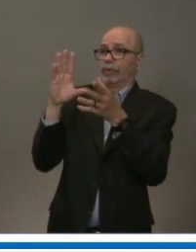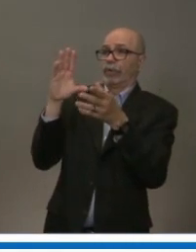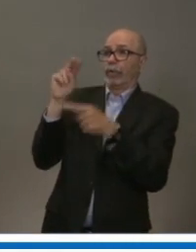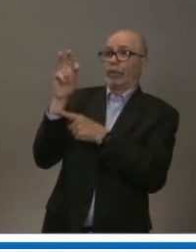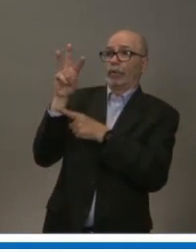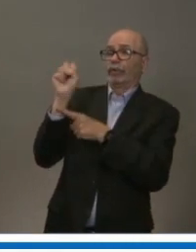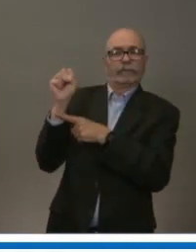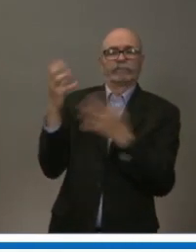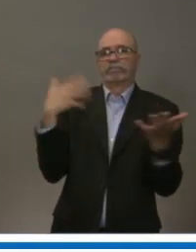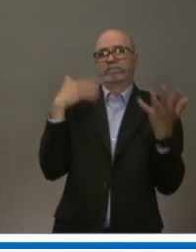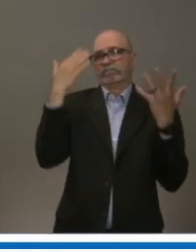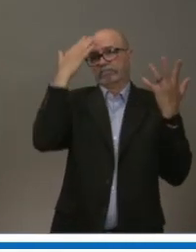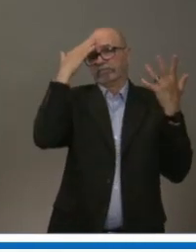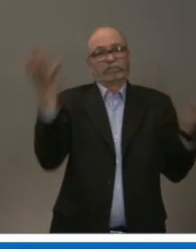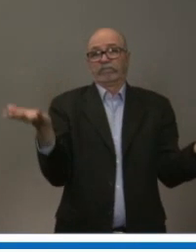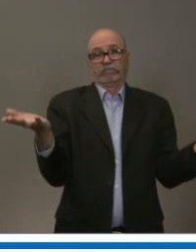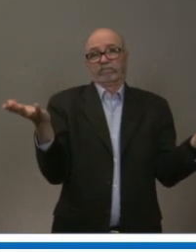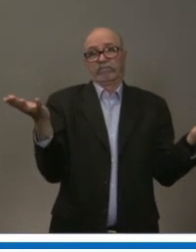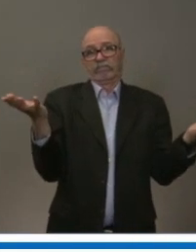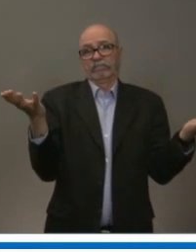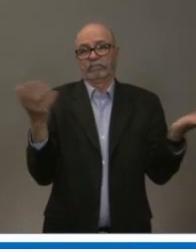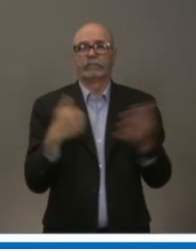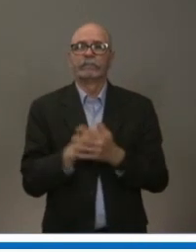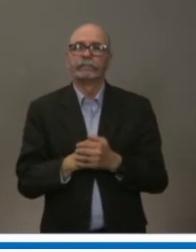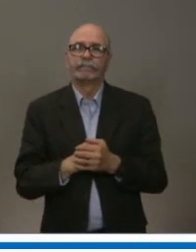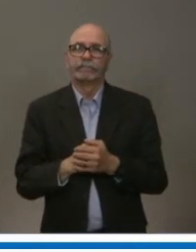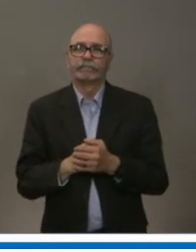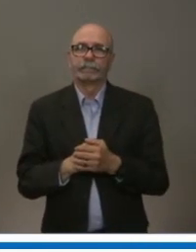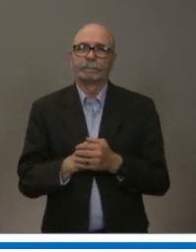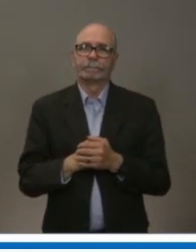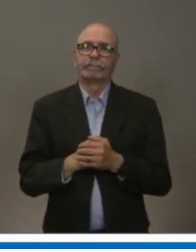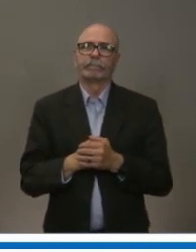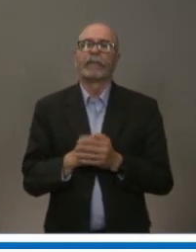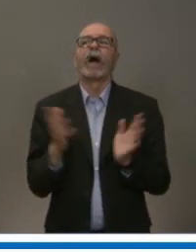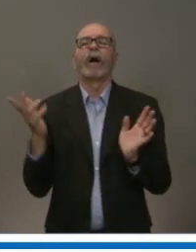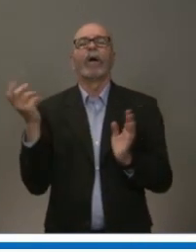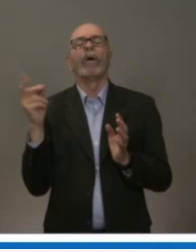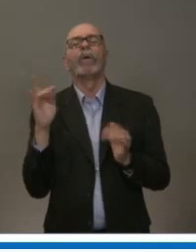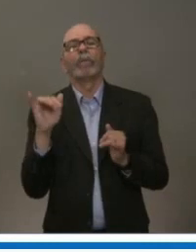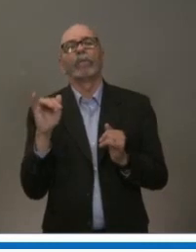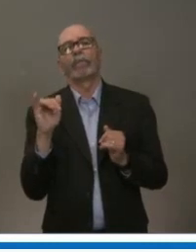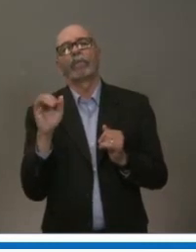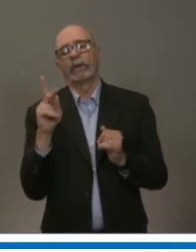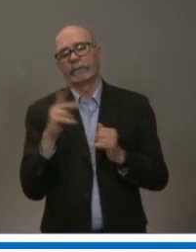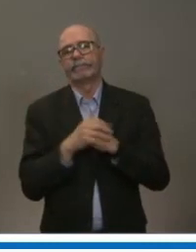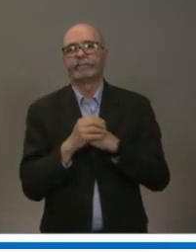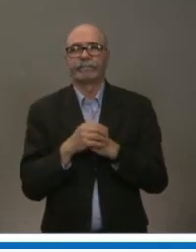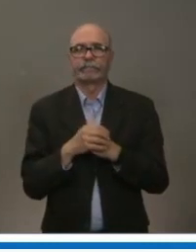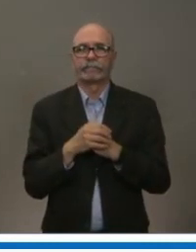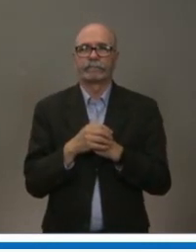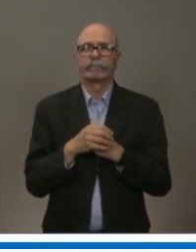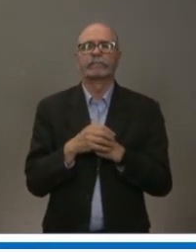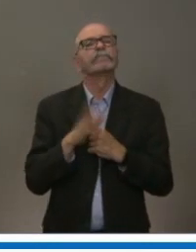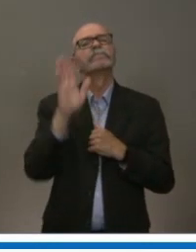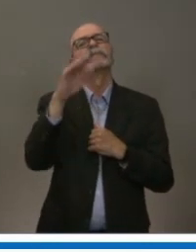with your follow-up. Okay, I guess it wasn't specific to the case. I'm asking what the public health